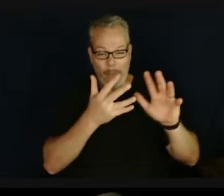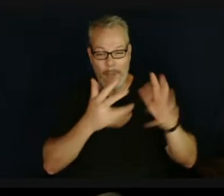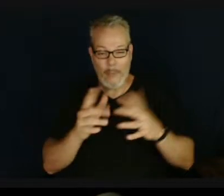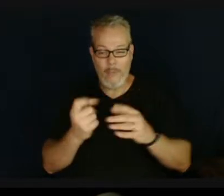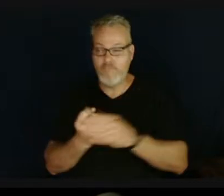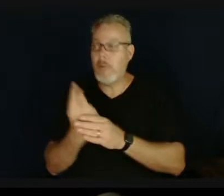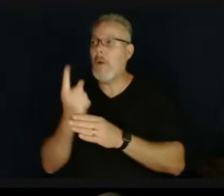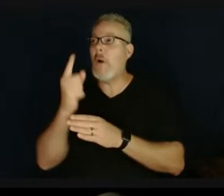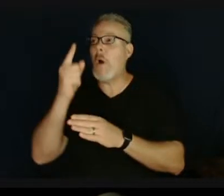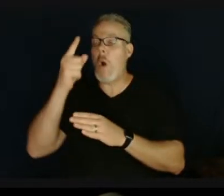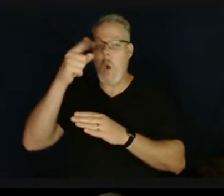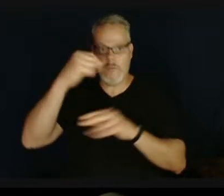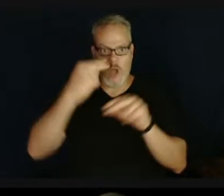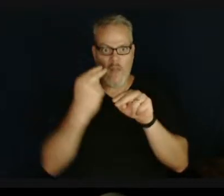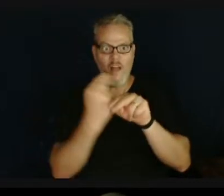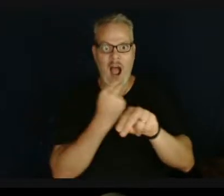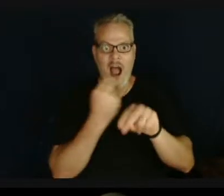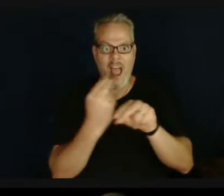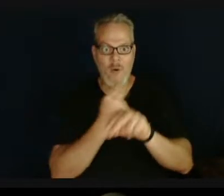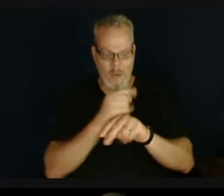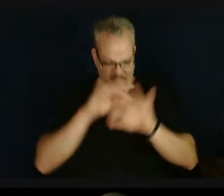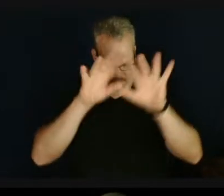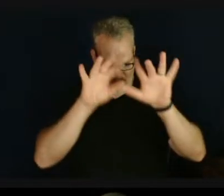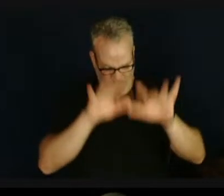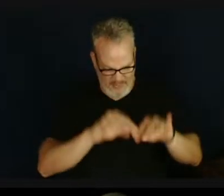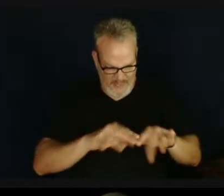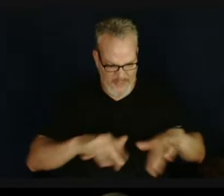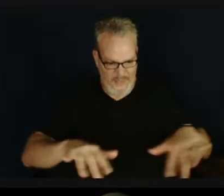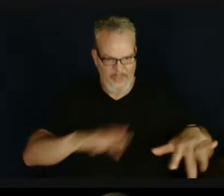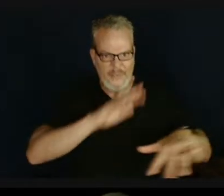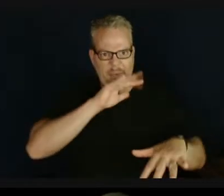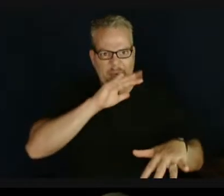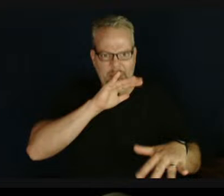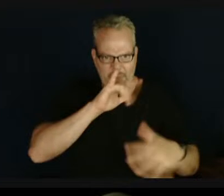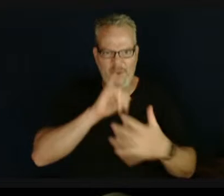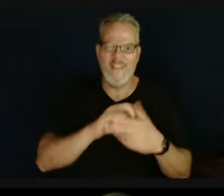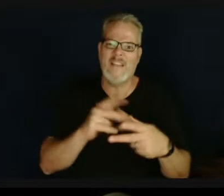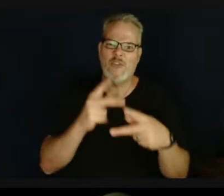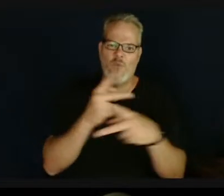all that debris, that might be the worst that we've gotten so far as impact there.